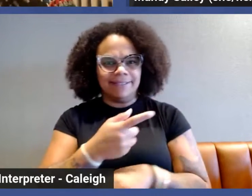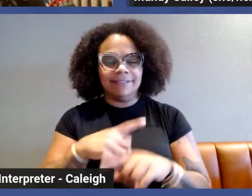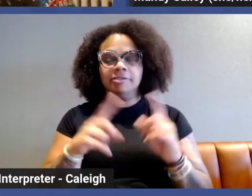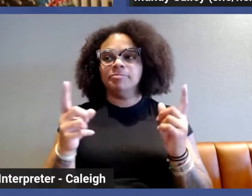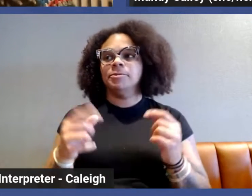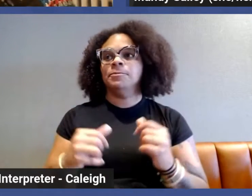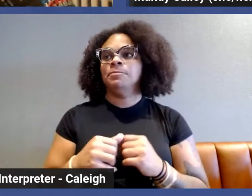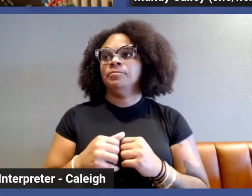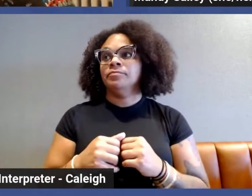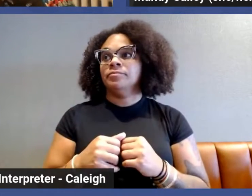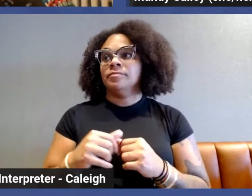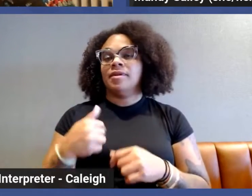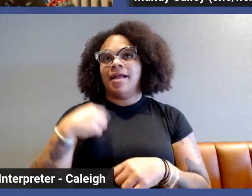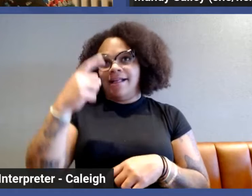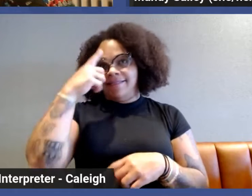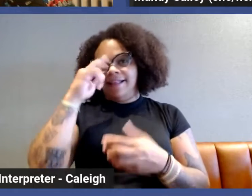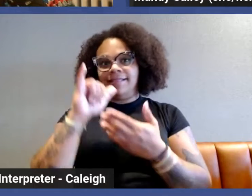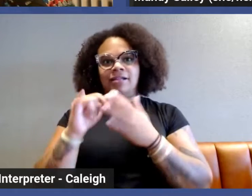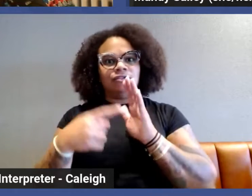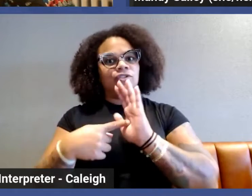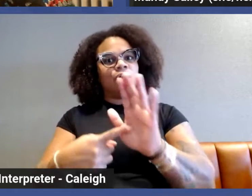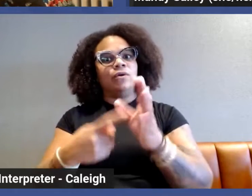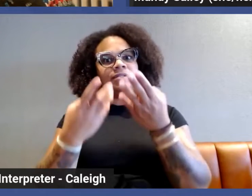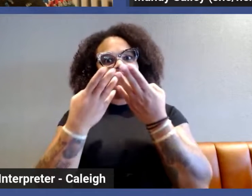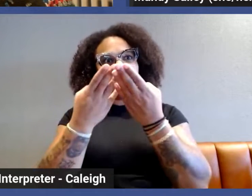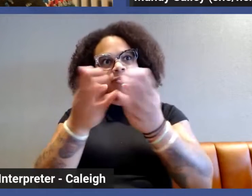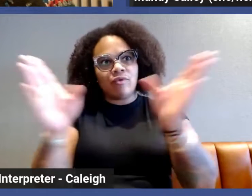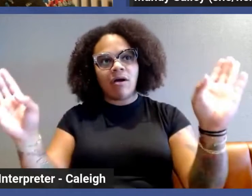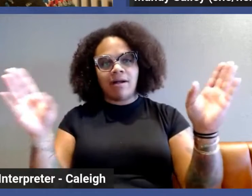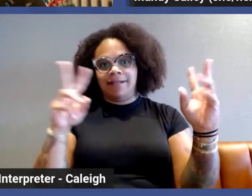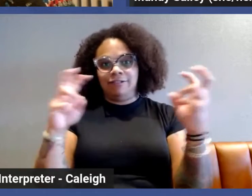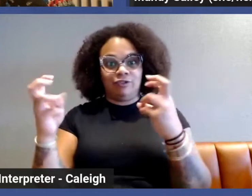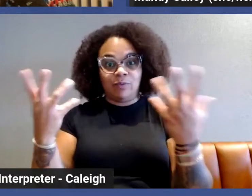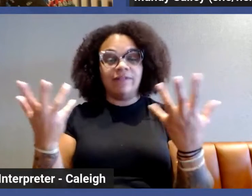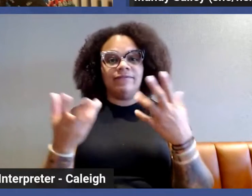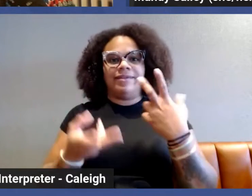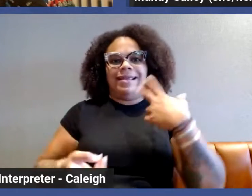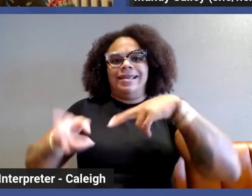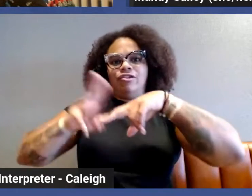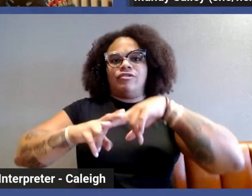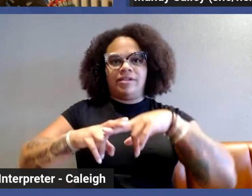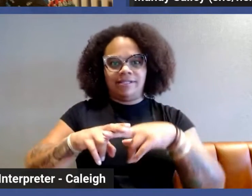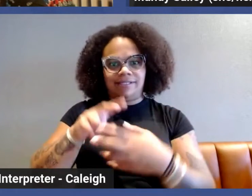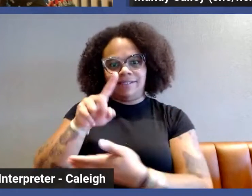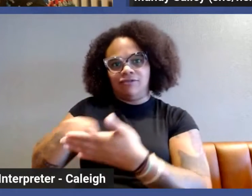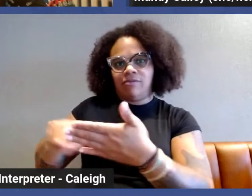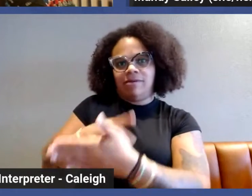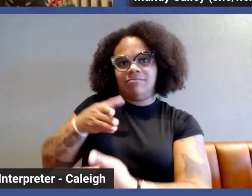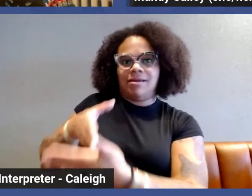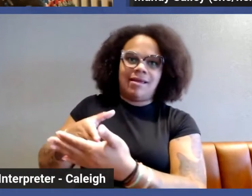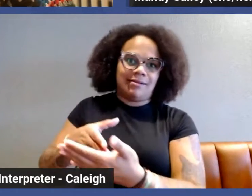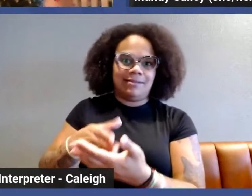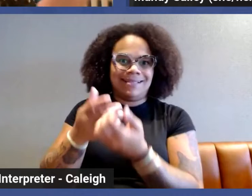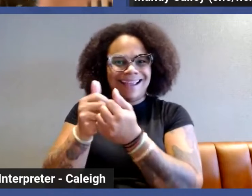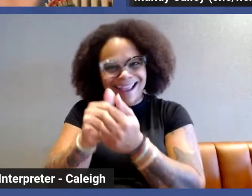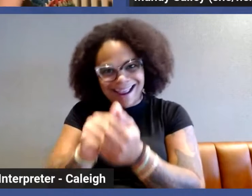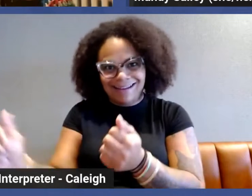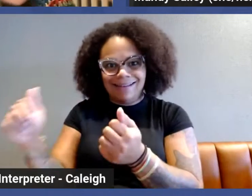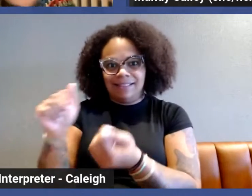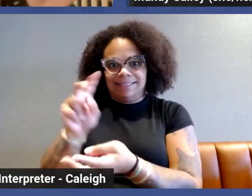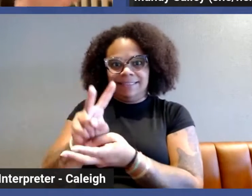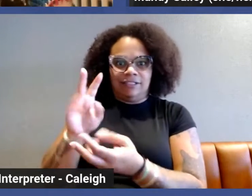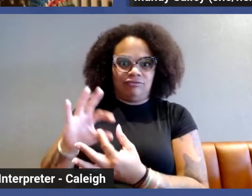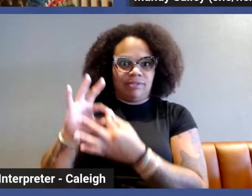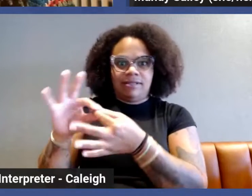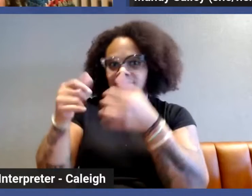broader landscape of increasing discrimination of anything sex related on the internet. And so we're seeing it